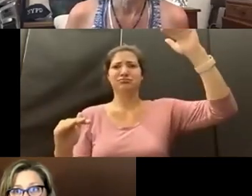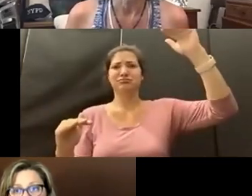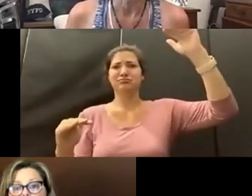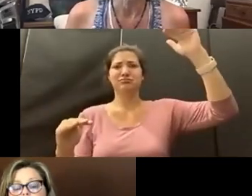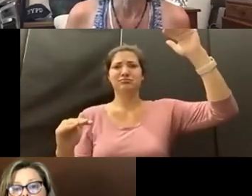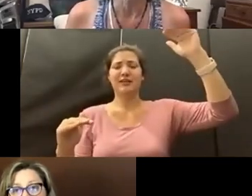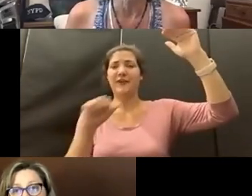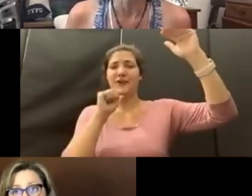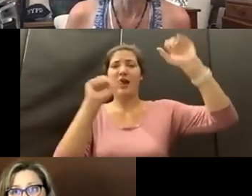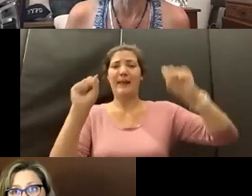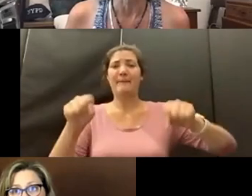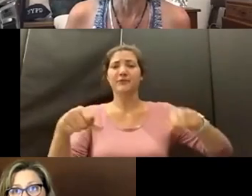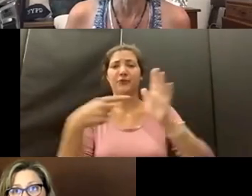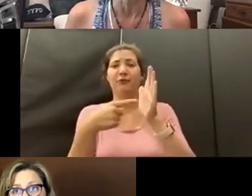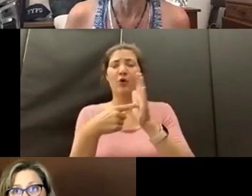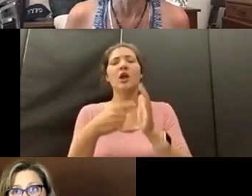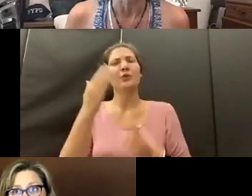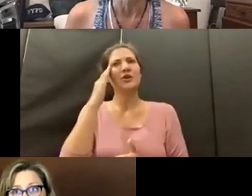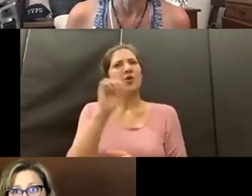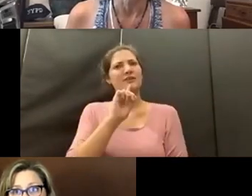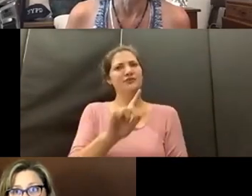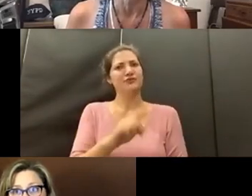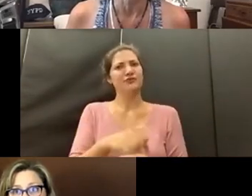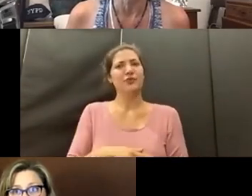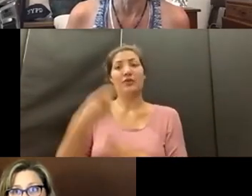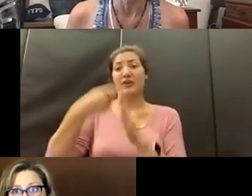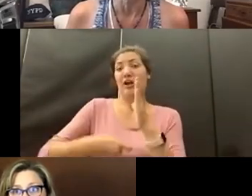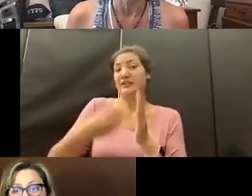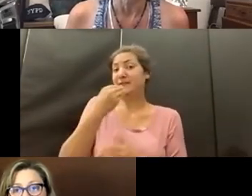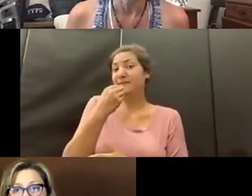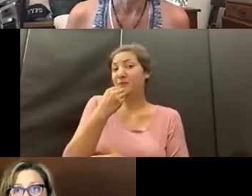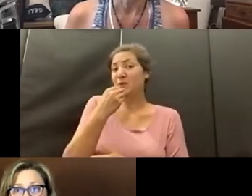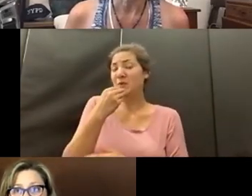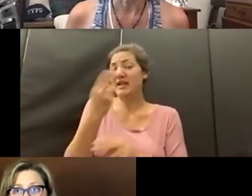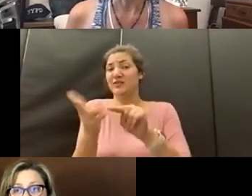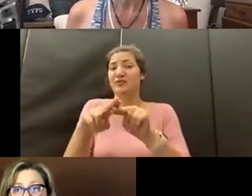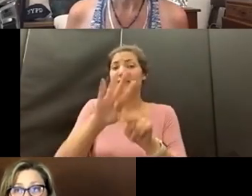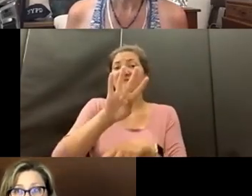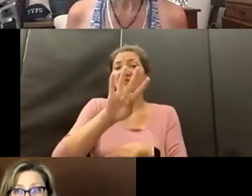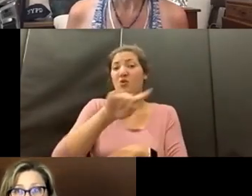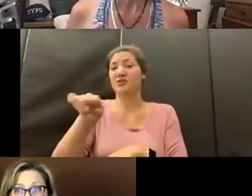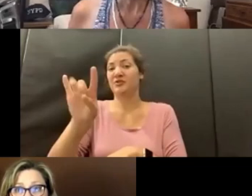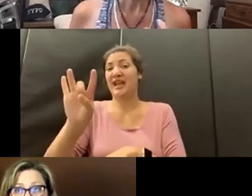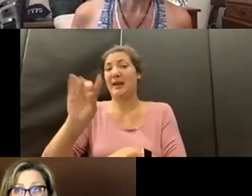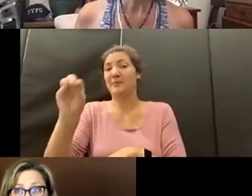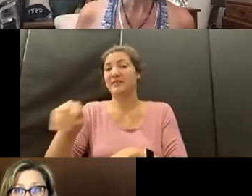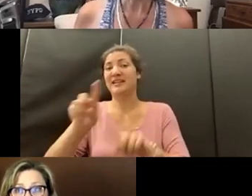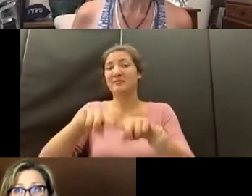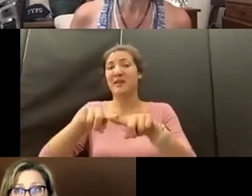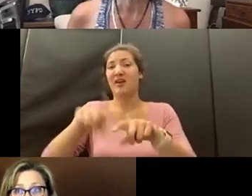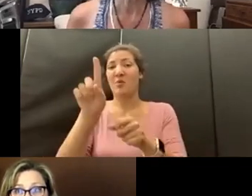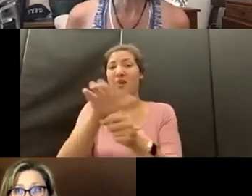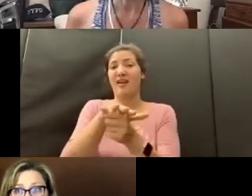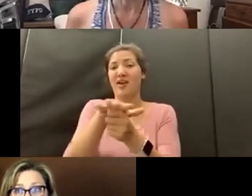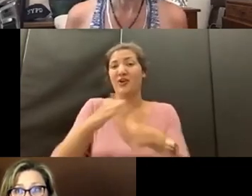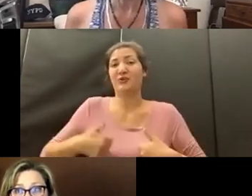up at least 4 to 8%, depending on where you live. So absolutely. What, you know, these